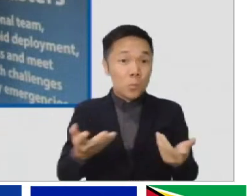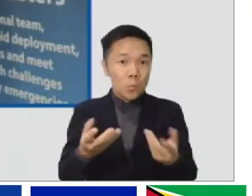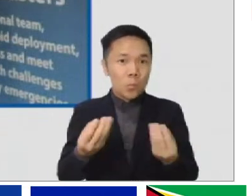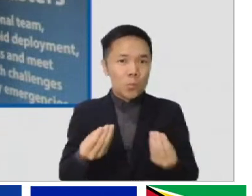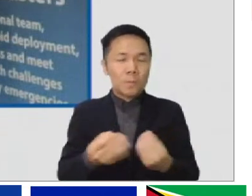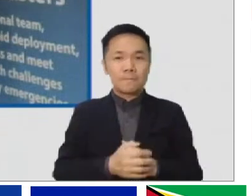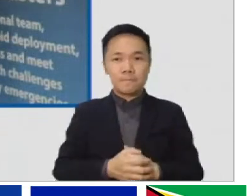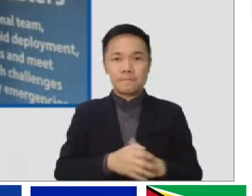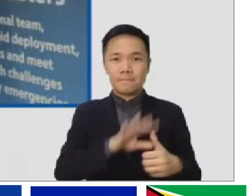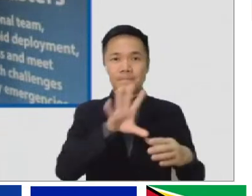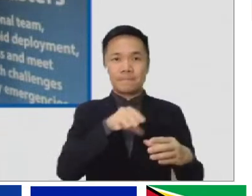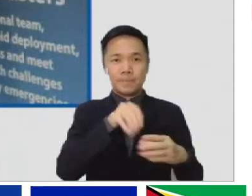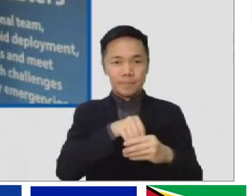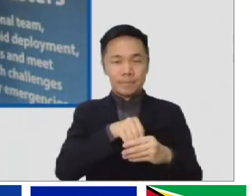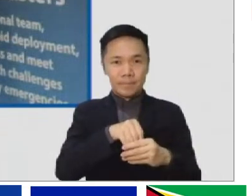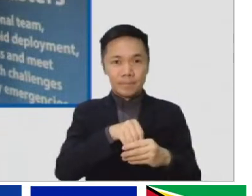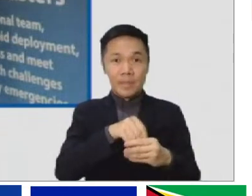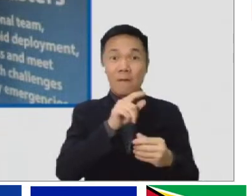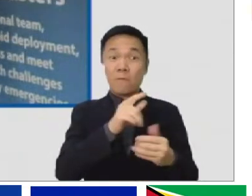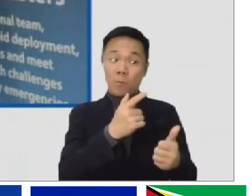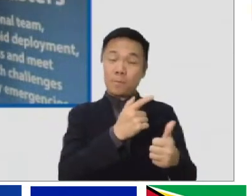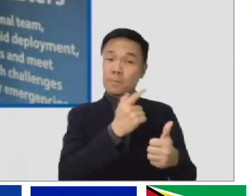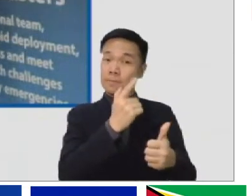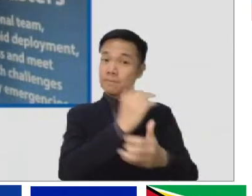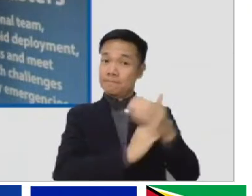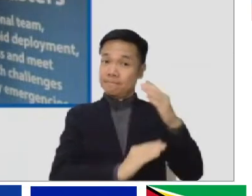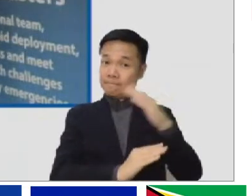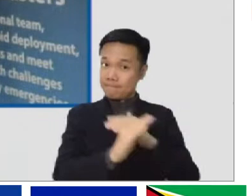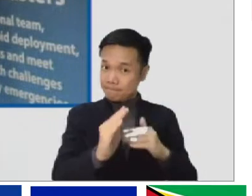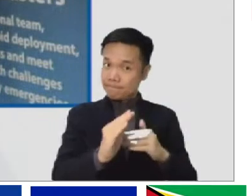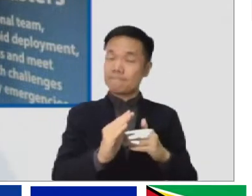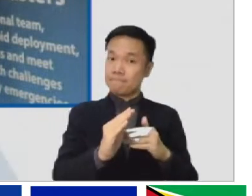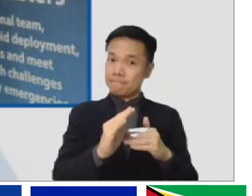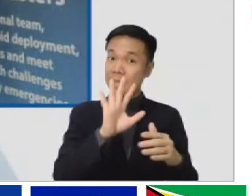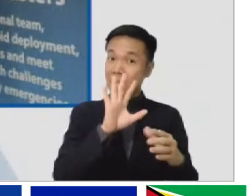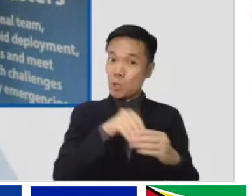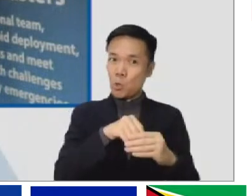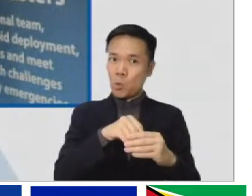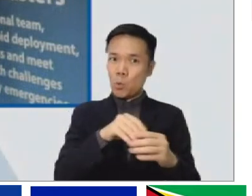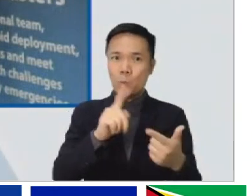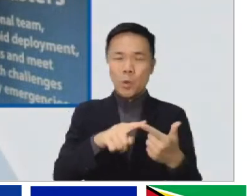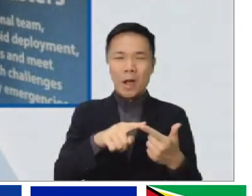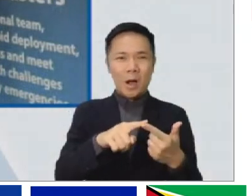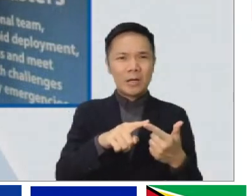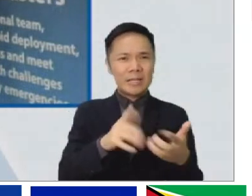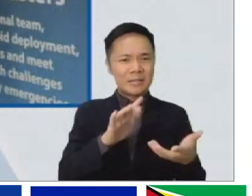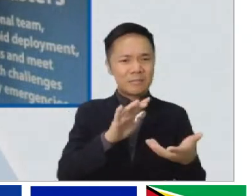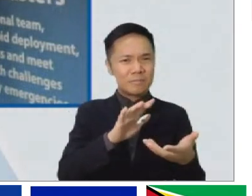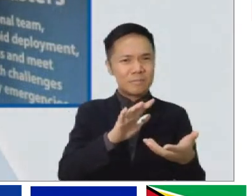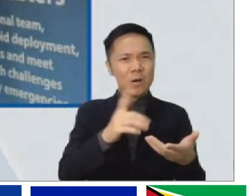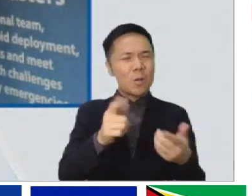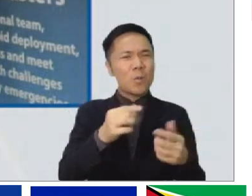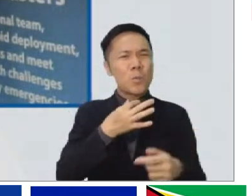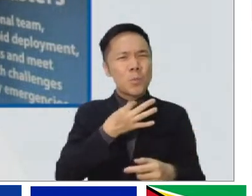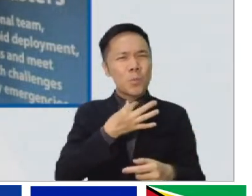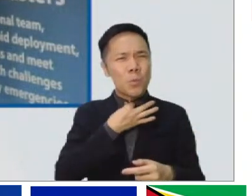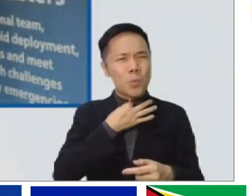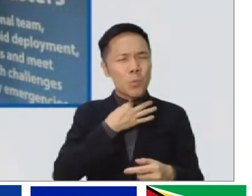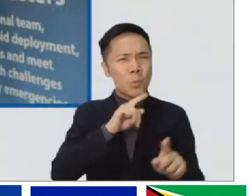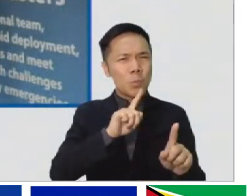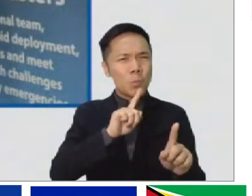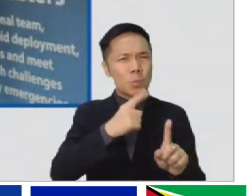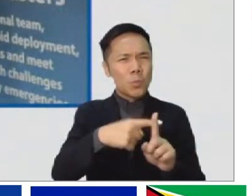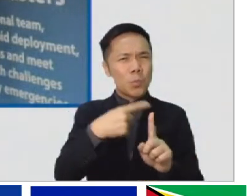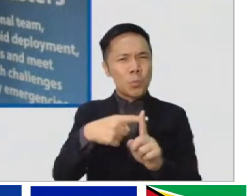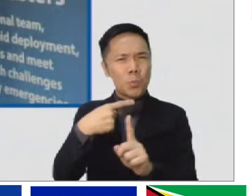with disabilities, or also including multi-hazard approach, and several other factors that are related with climate change